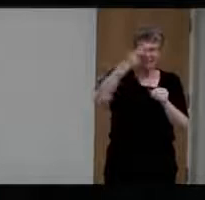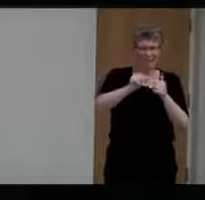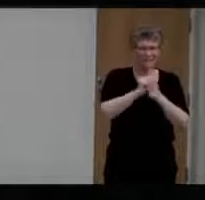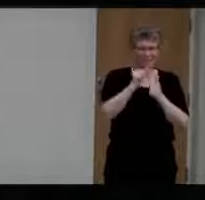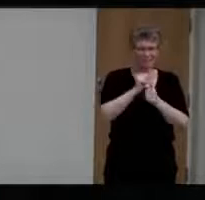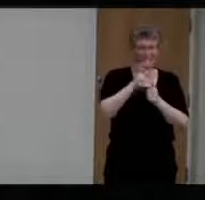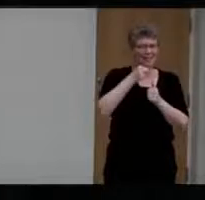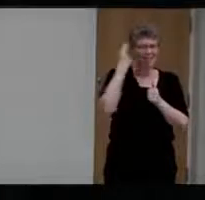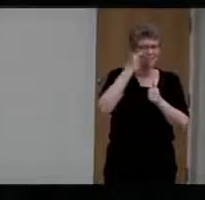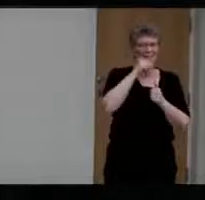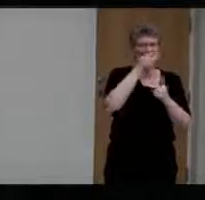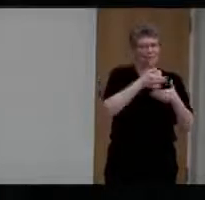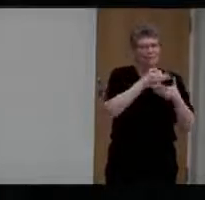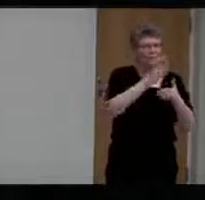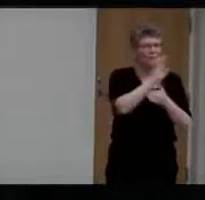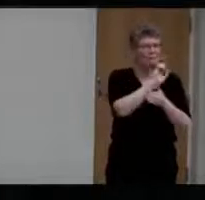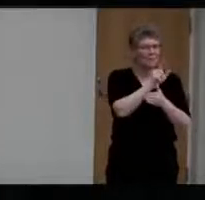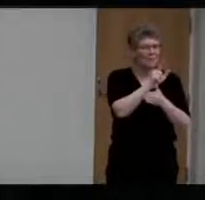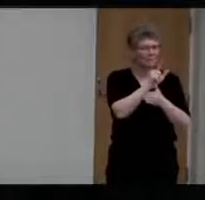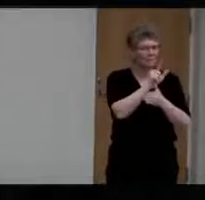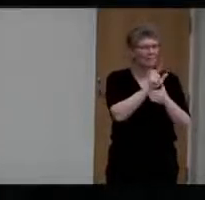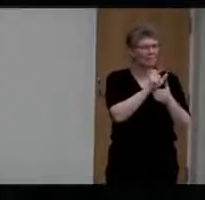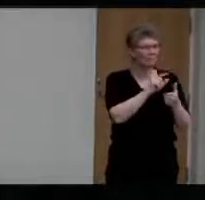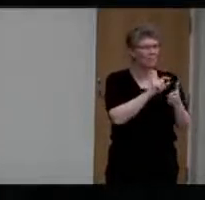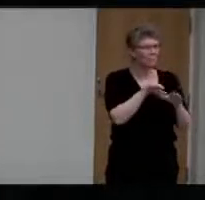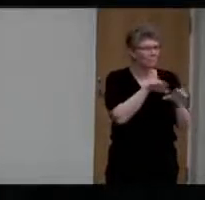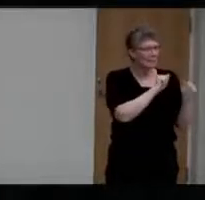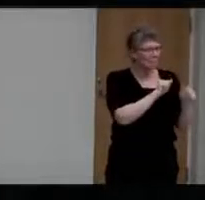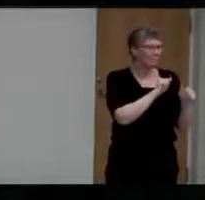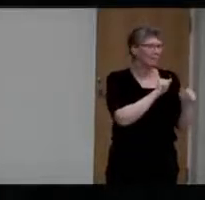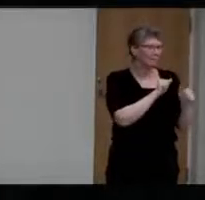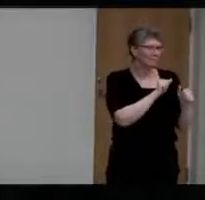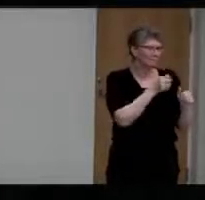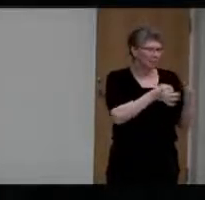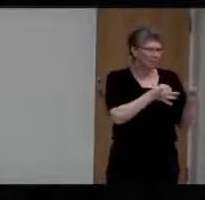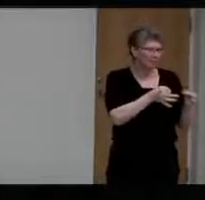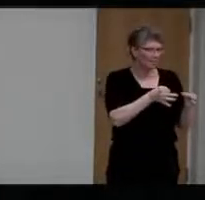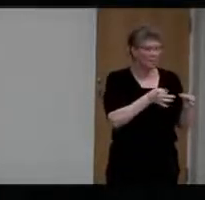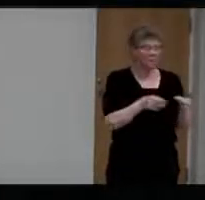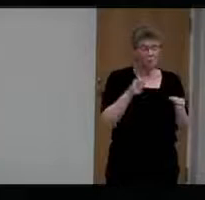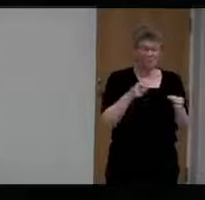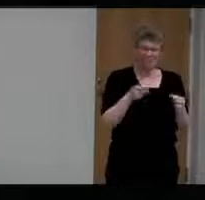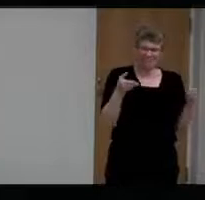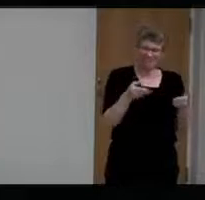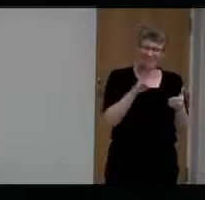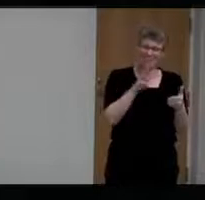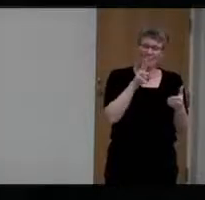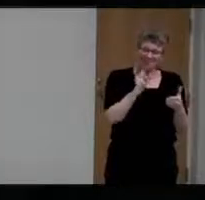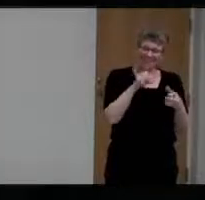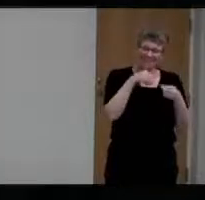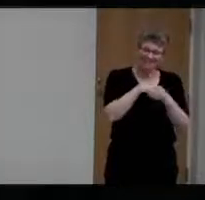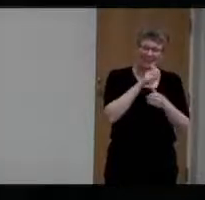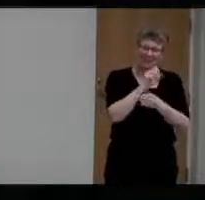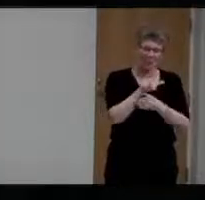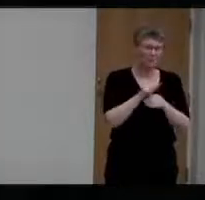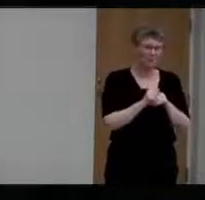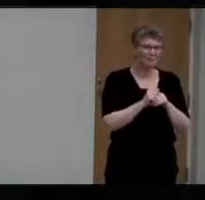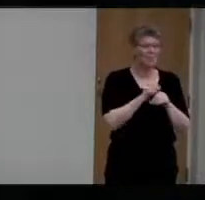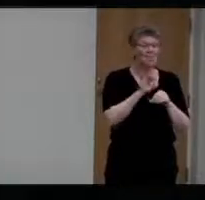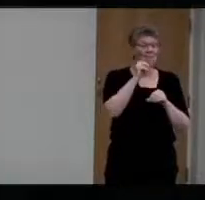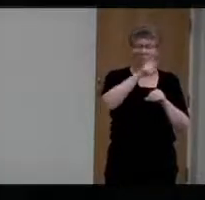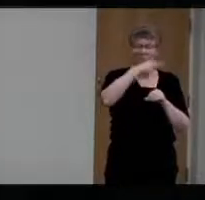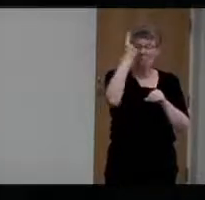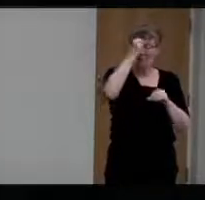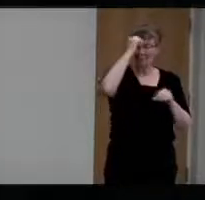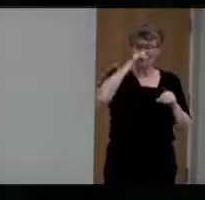bias in it because the systems we have are biased. So if you're a black male in the United States, you have a much higher chance of